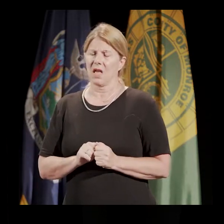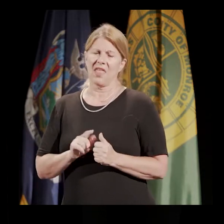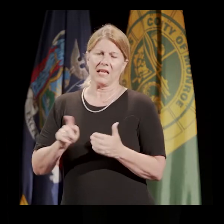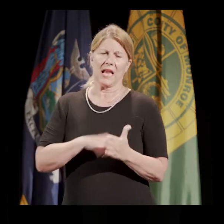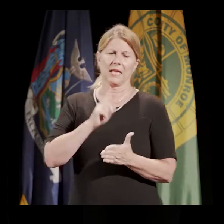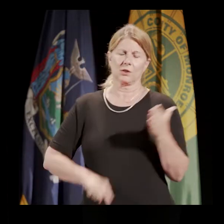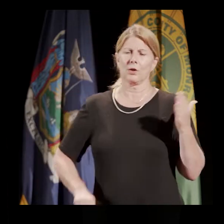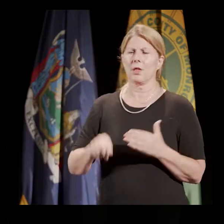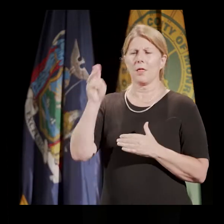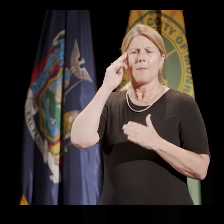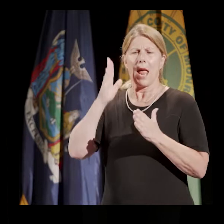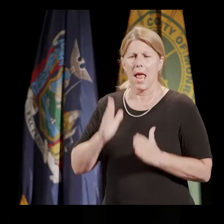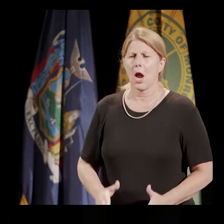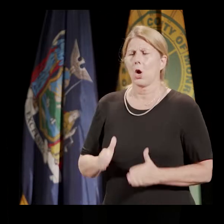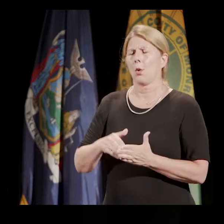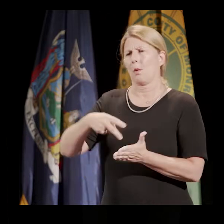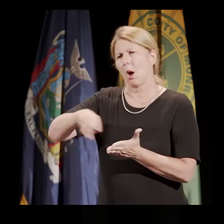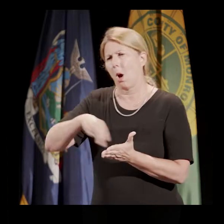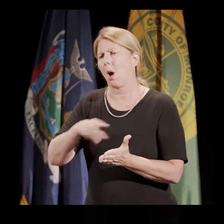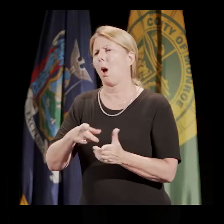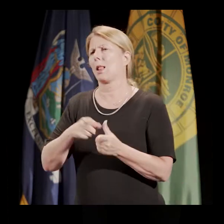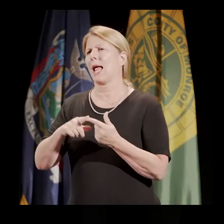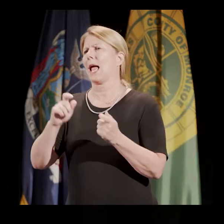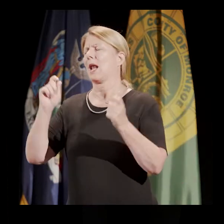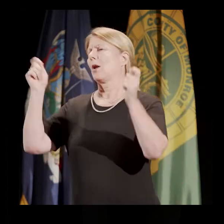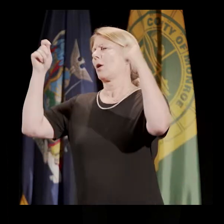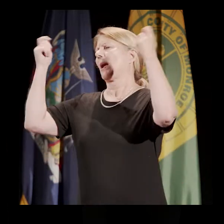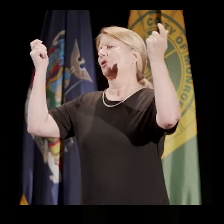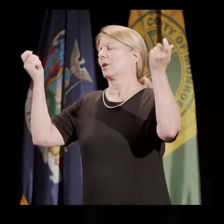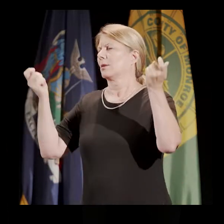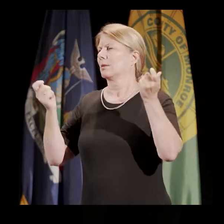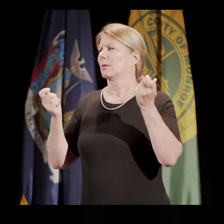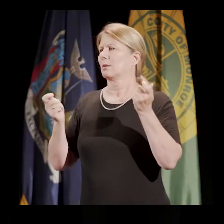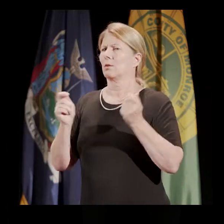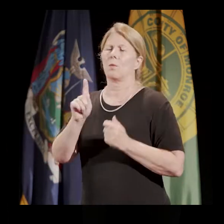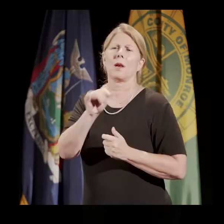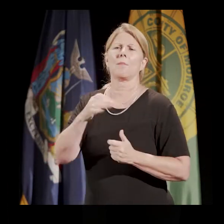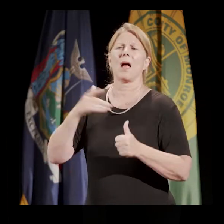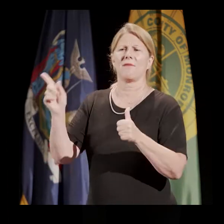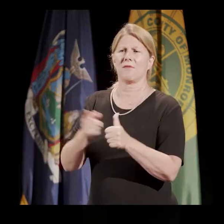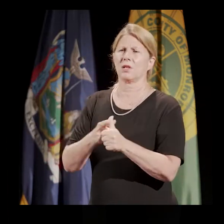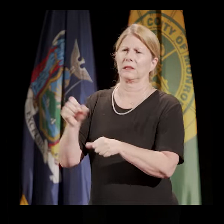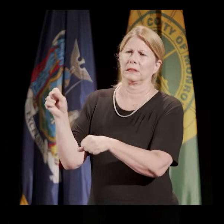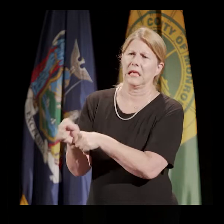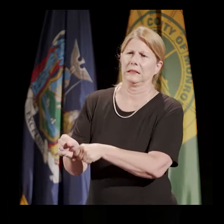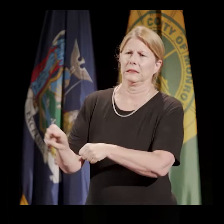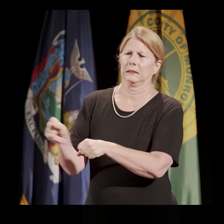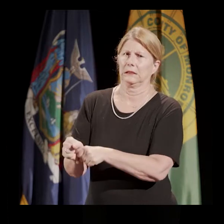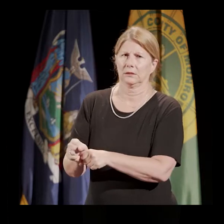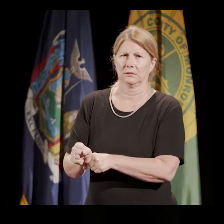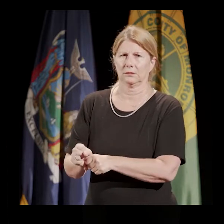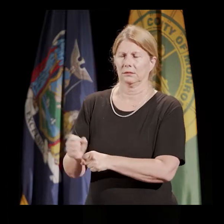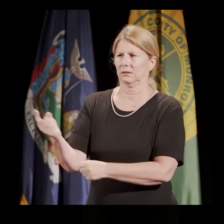scaling down my inauguration to just friends and family, one of my first acts was to talk to the mother and